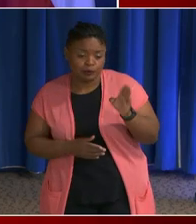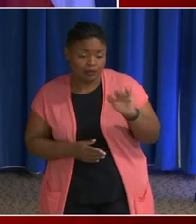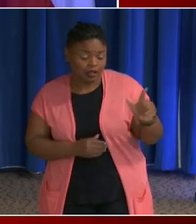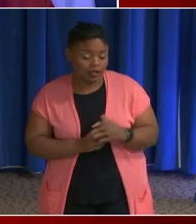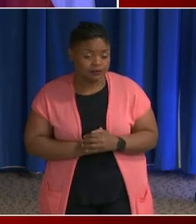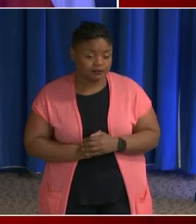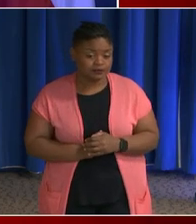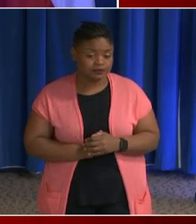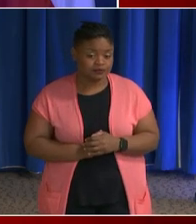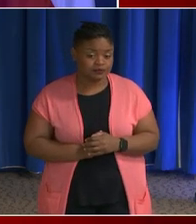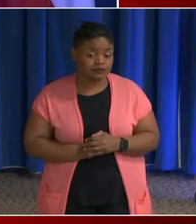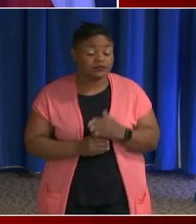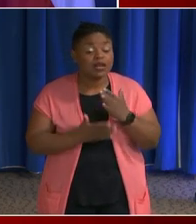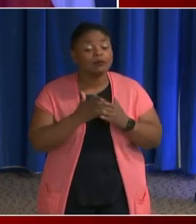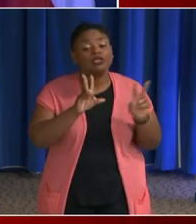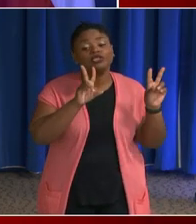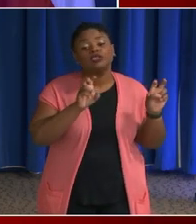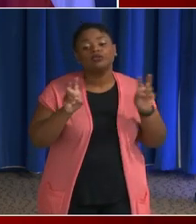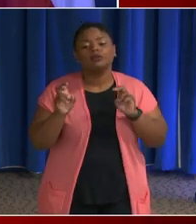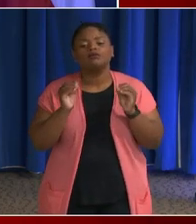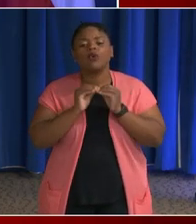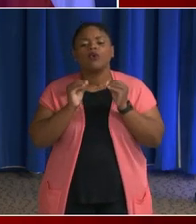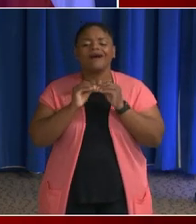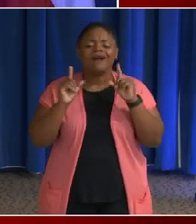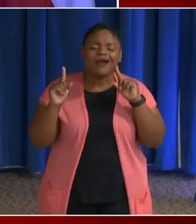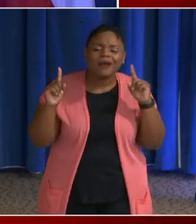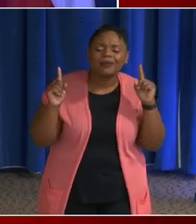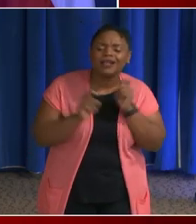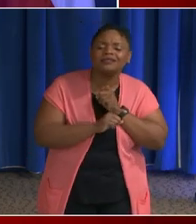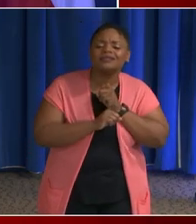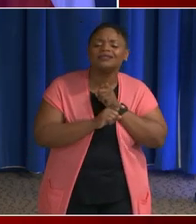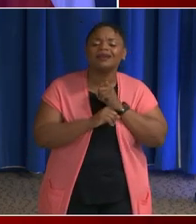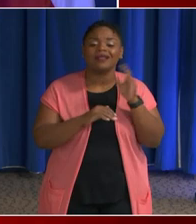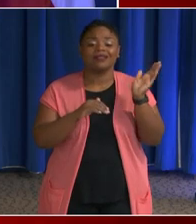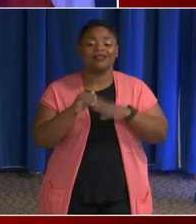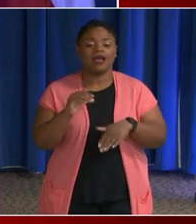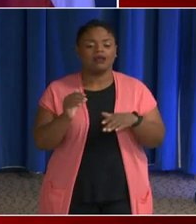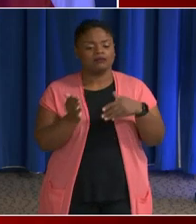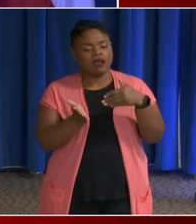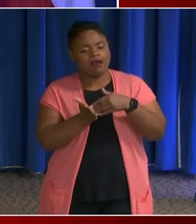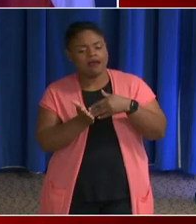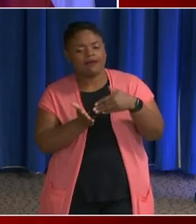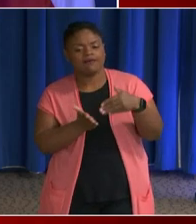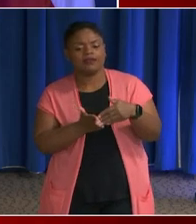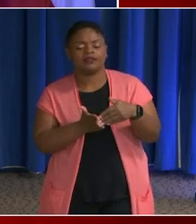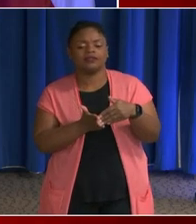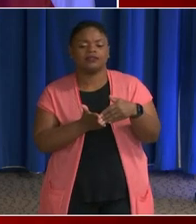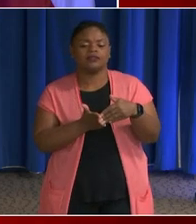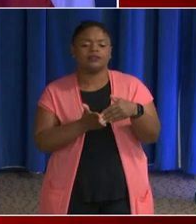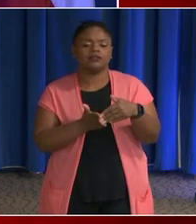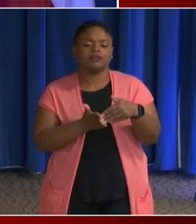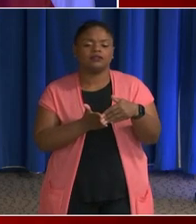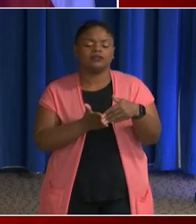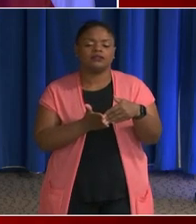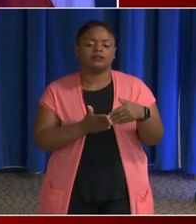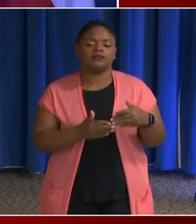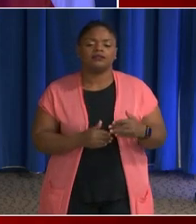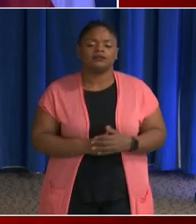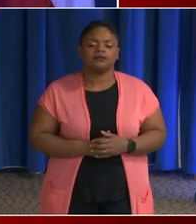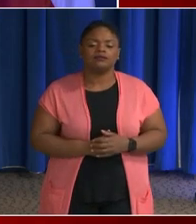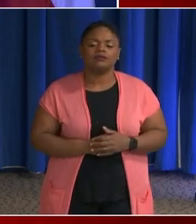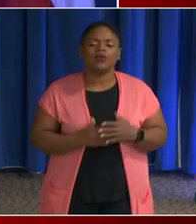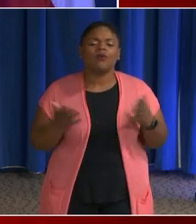Some of these issues are a little bit more complex than is often thought in the public